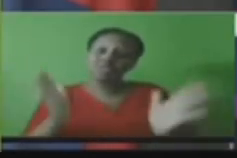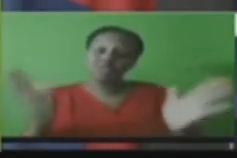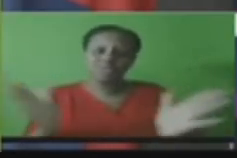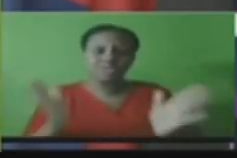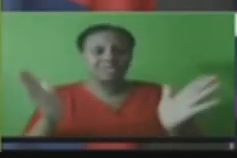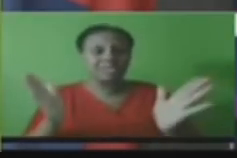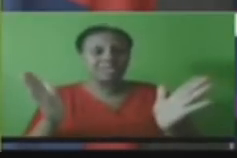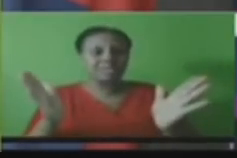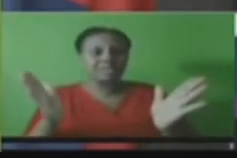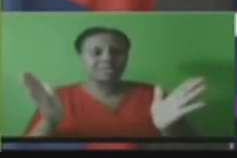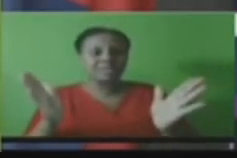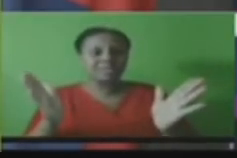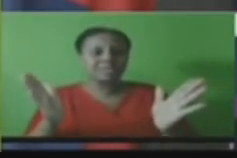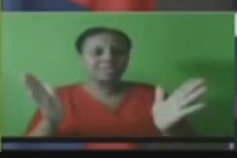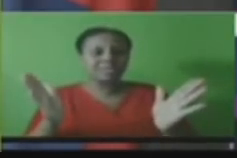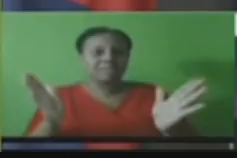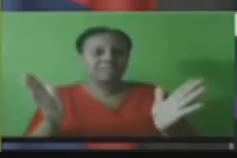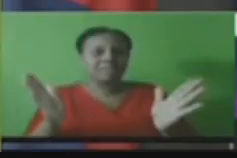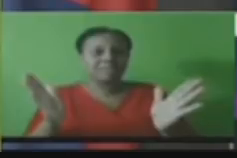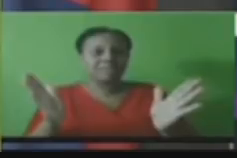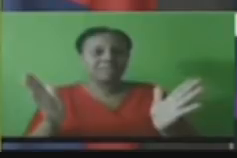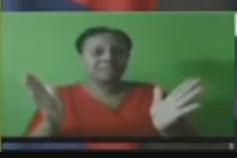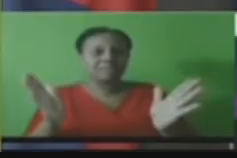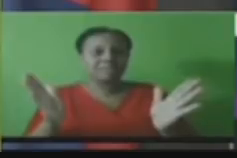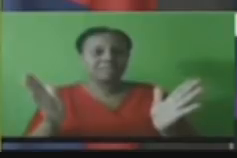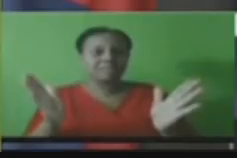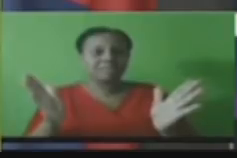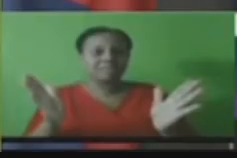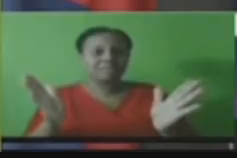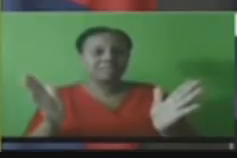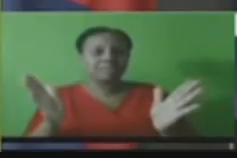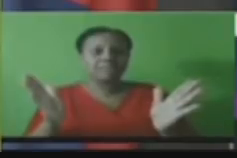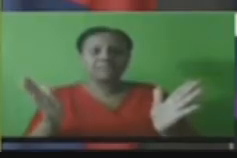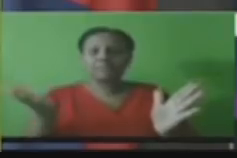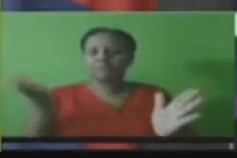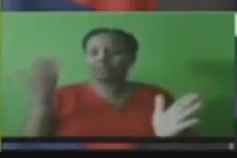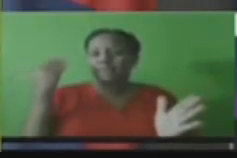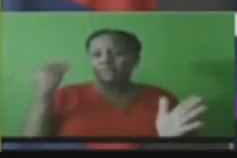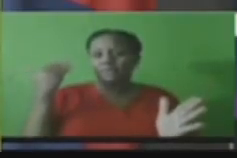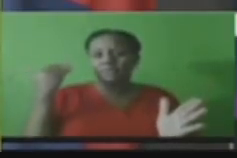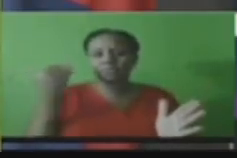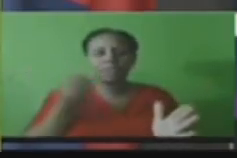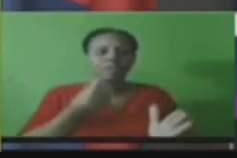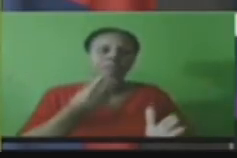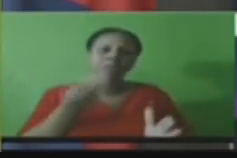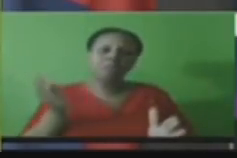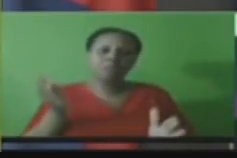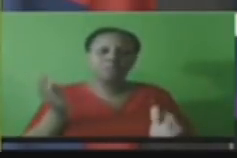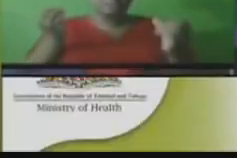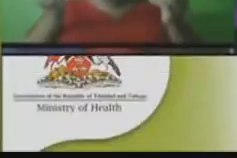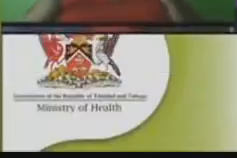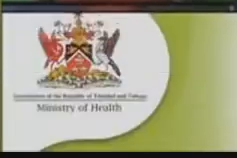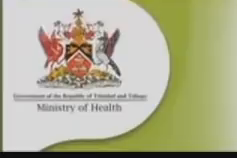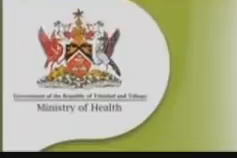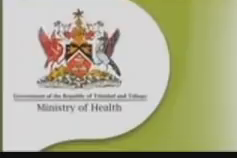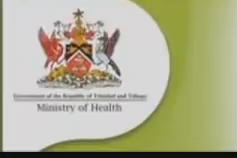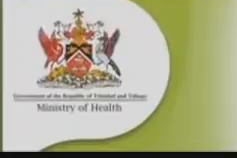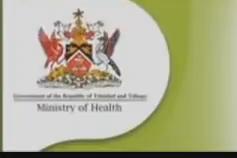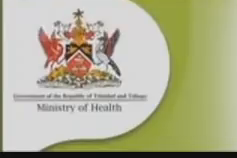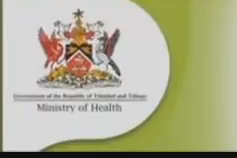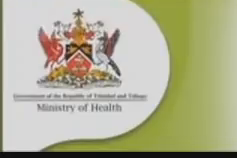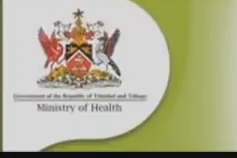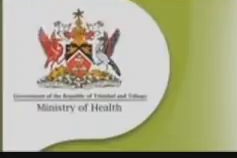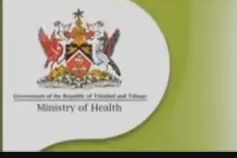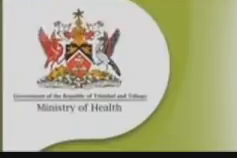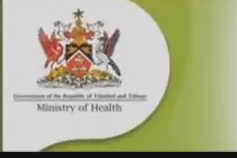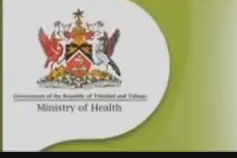times, we've lost quite a few, and so we have to cherish the ones we have. Thank you. We've had 3